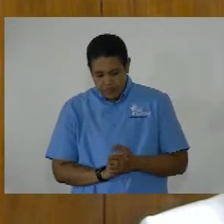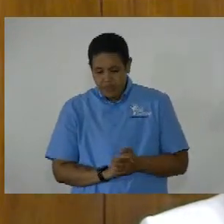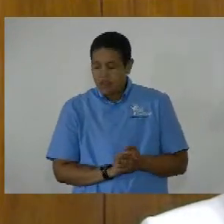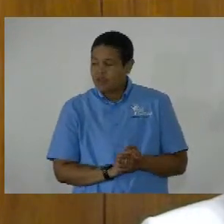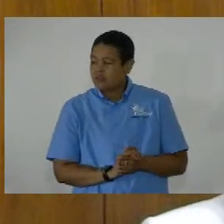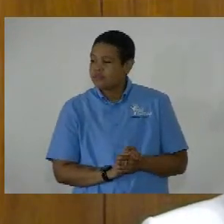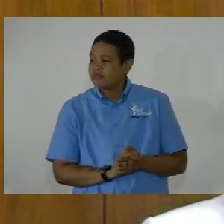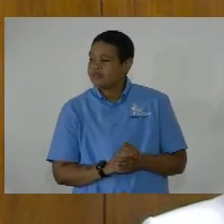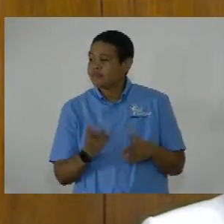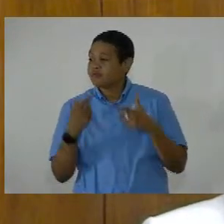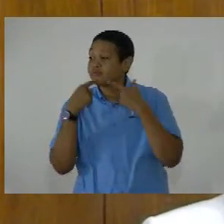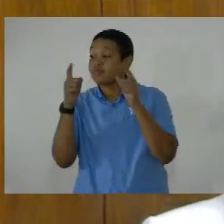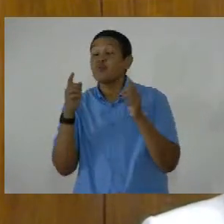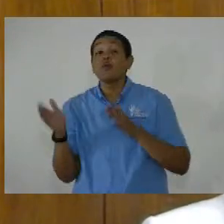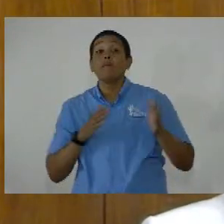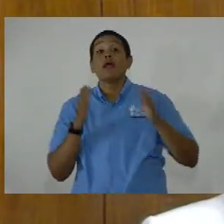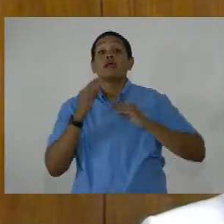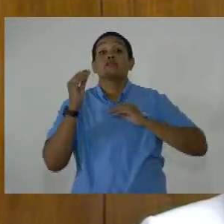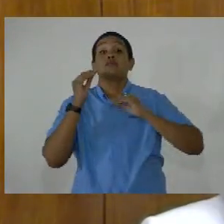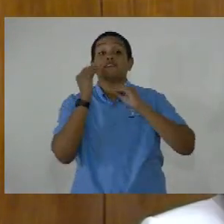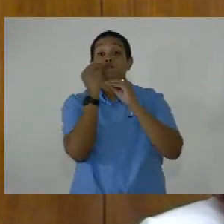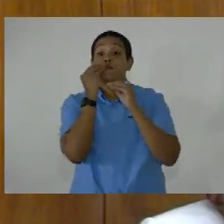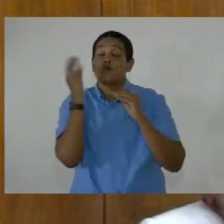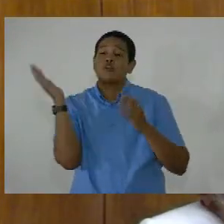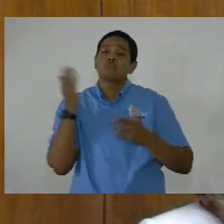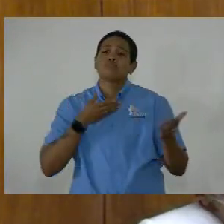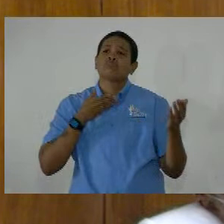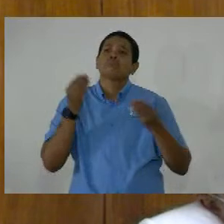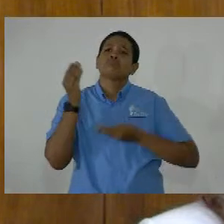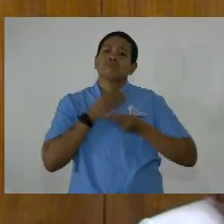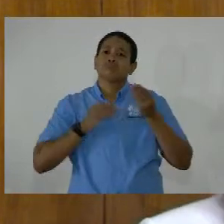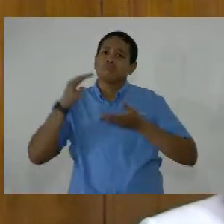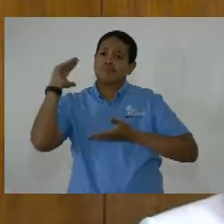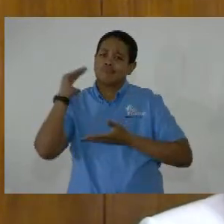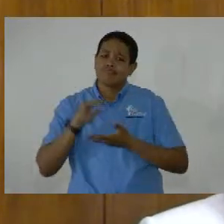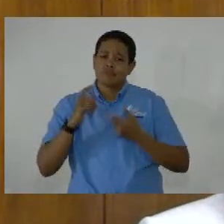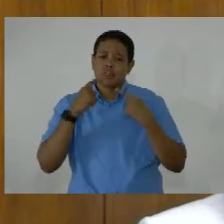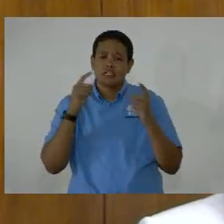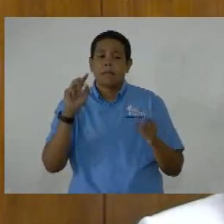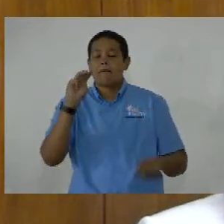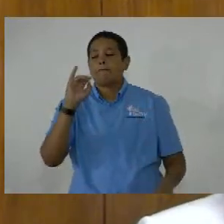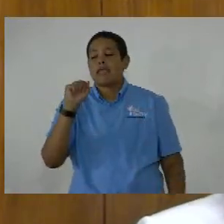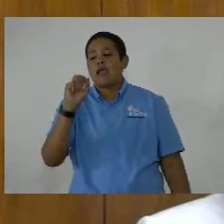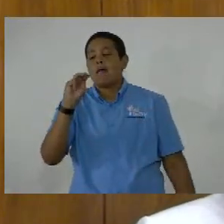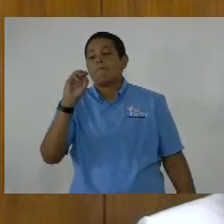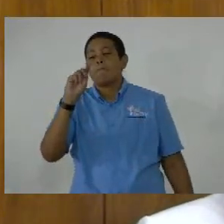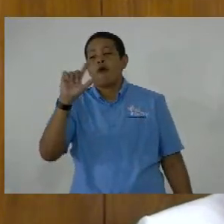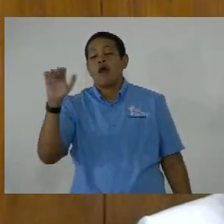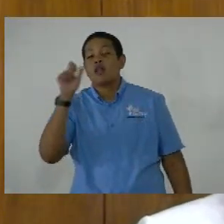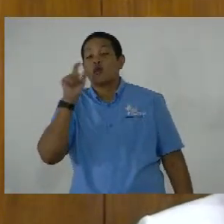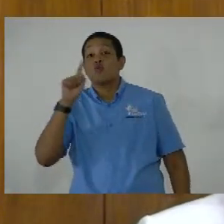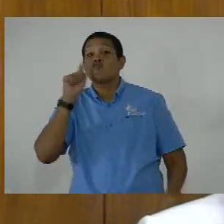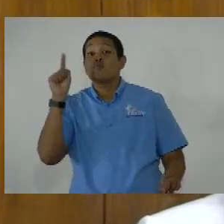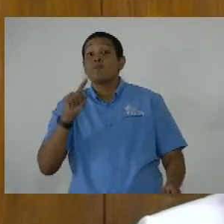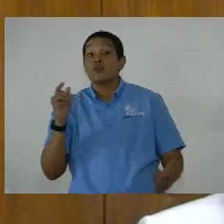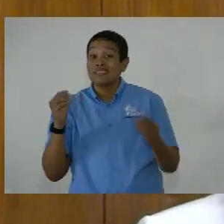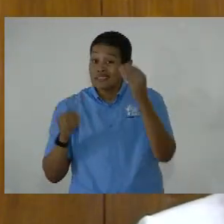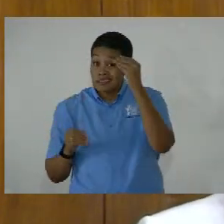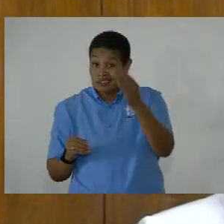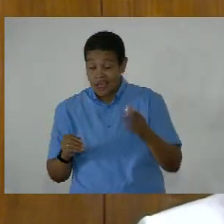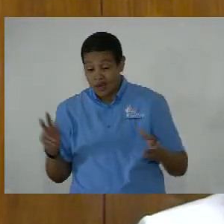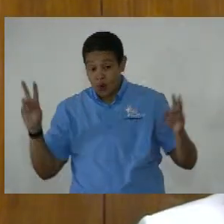The announcements of plans to build a food terminal was made by Prime Minister Mia Mottley, who reportedly said, and I